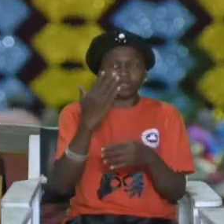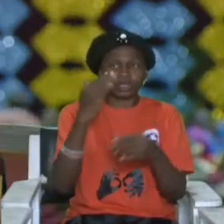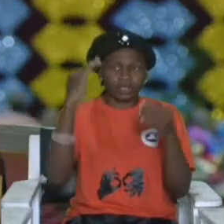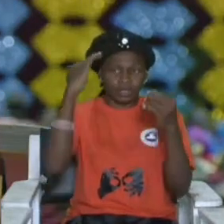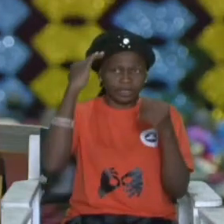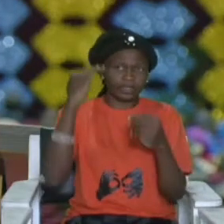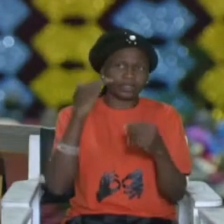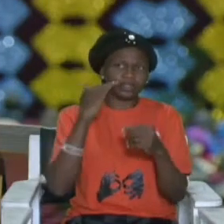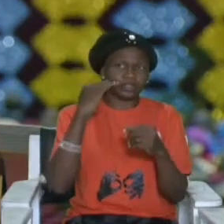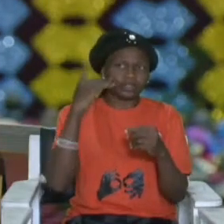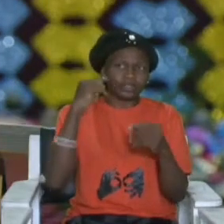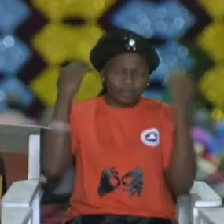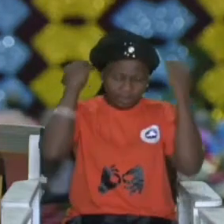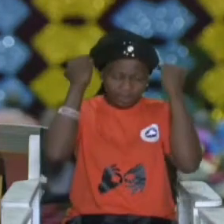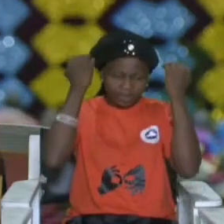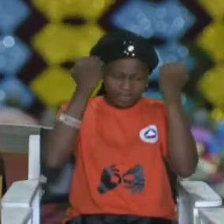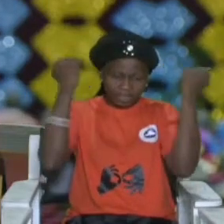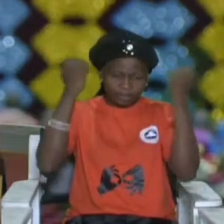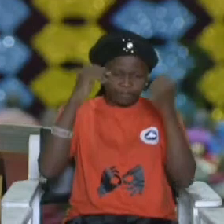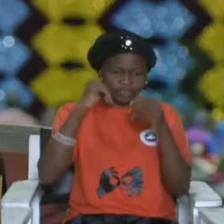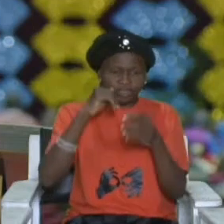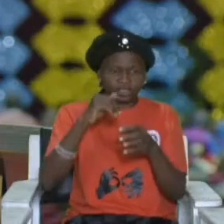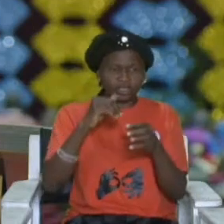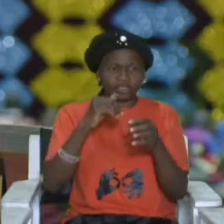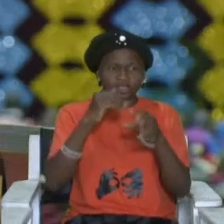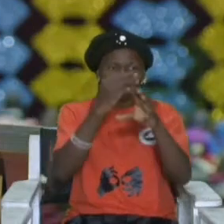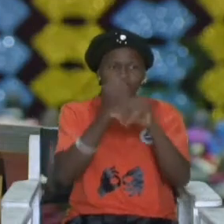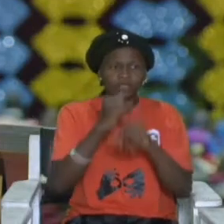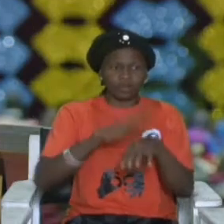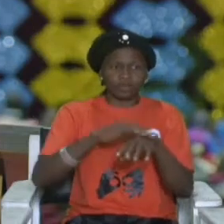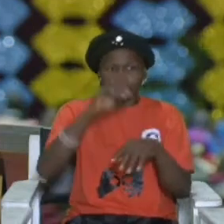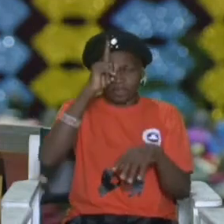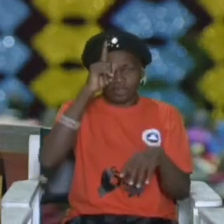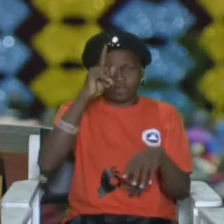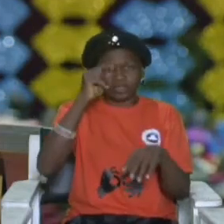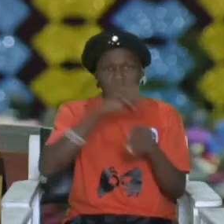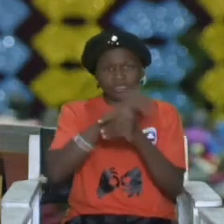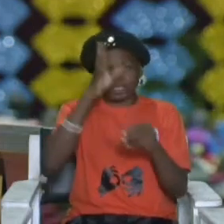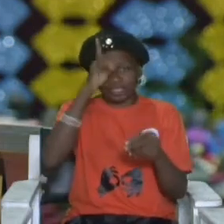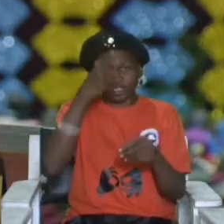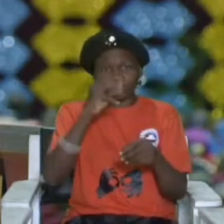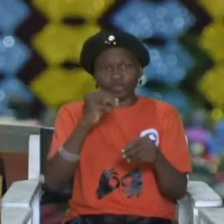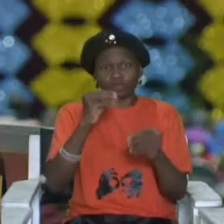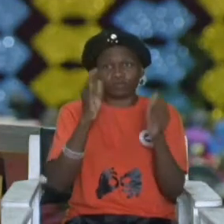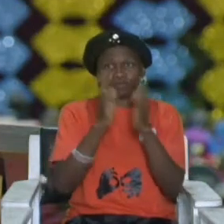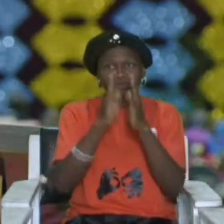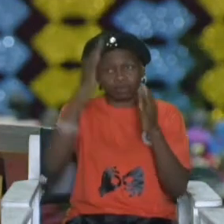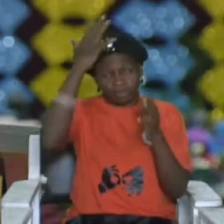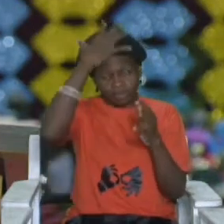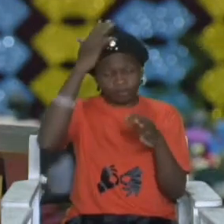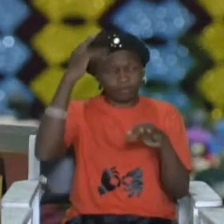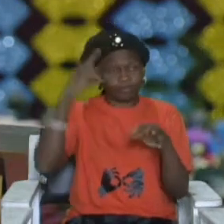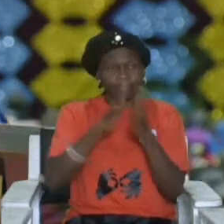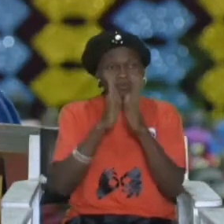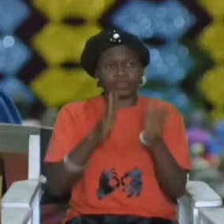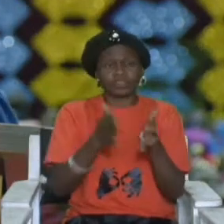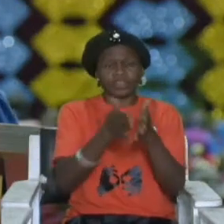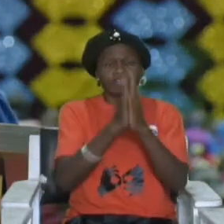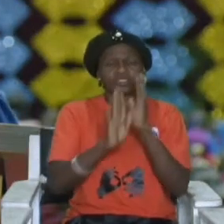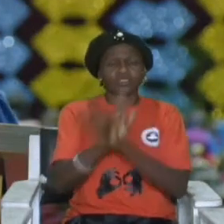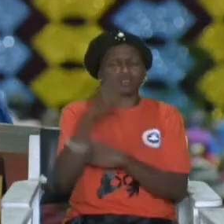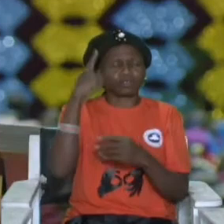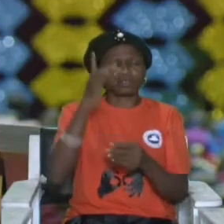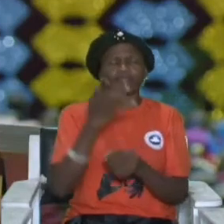on her head, the scarf she had on the day that the GO laid hands on her for prayers, asking God for